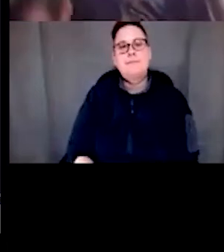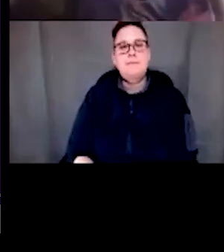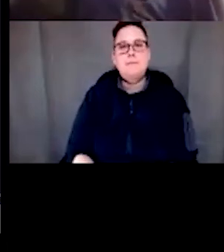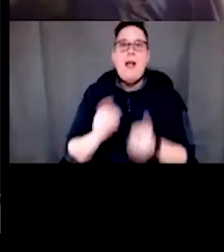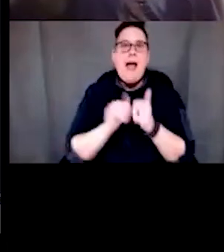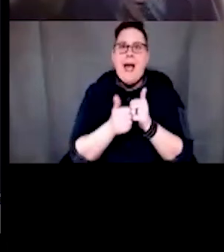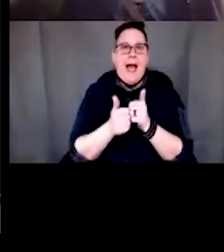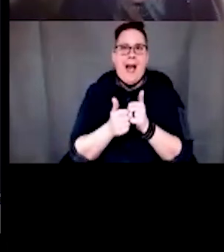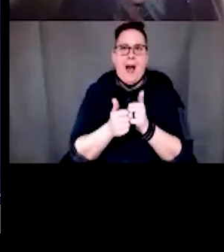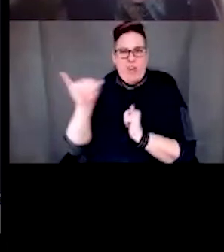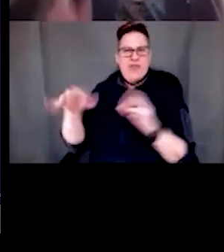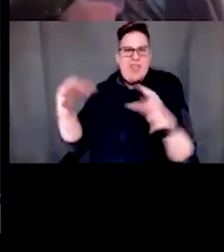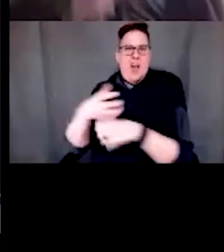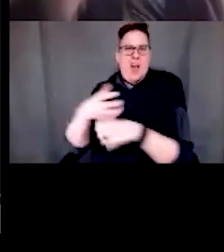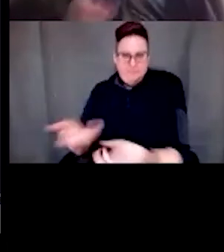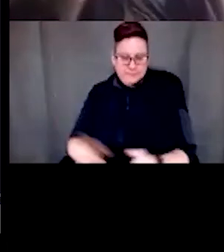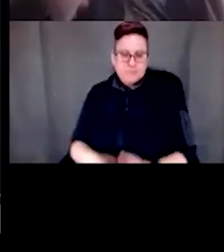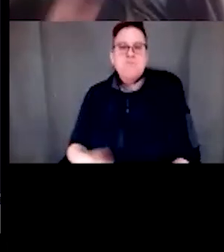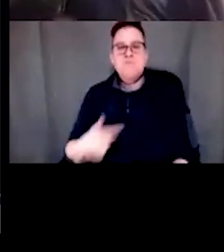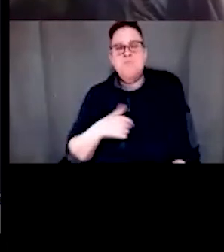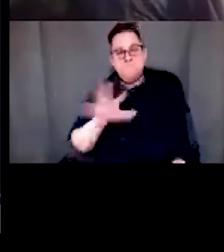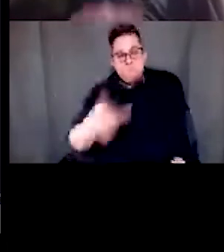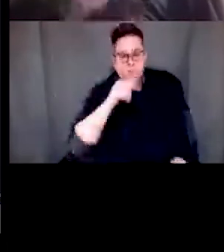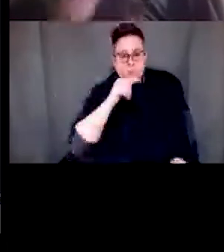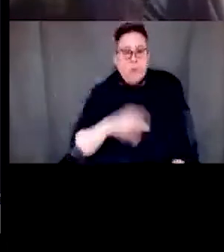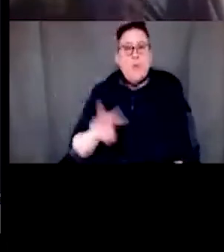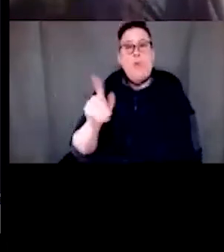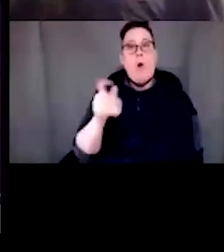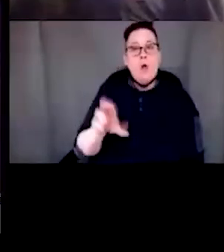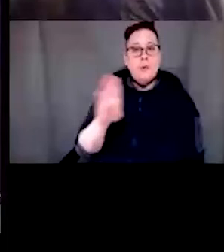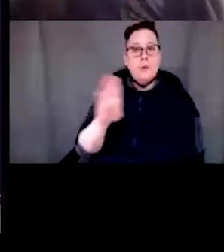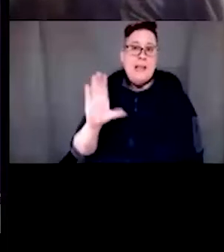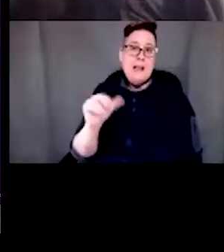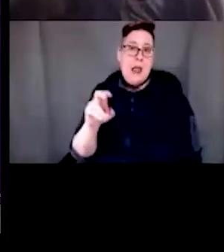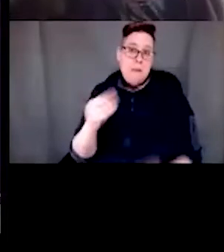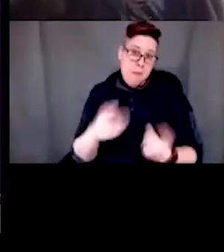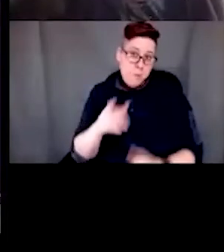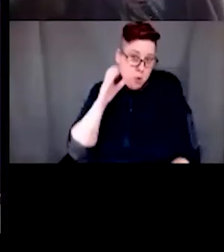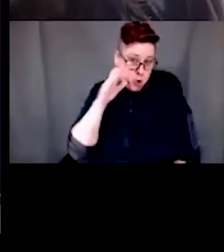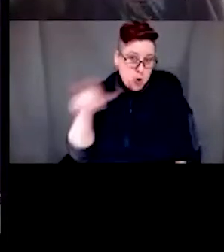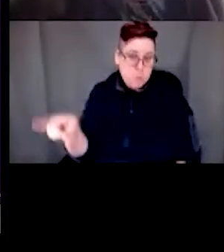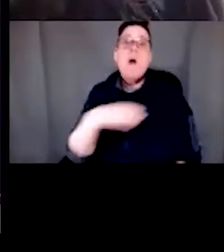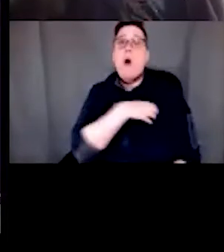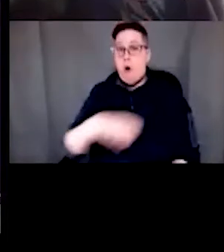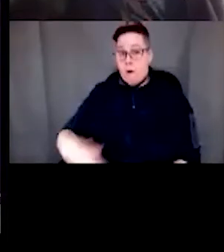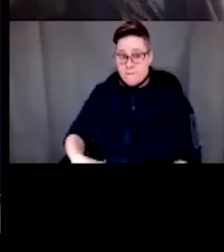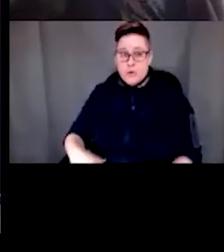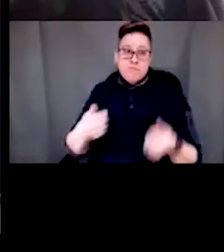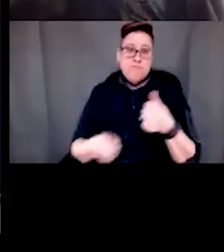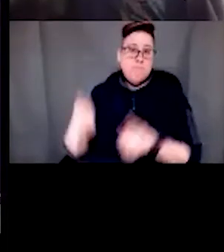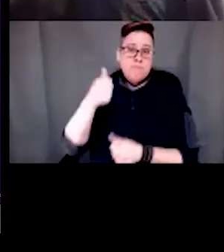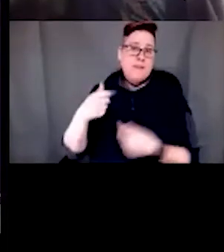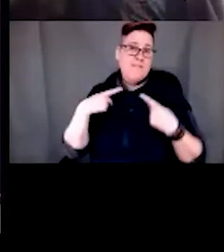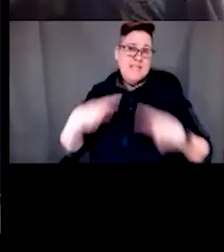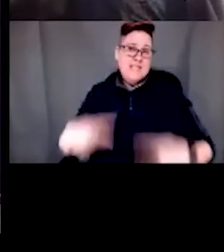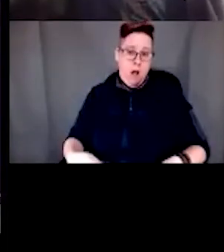you encapsulate all this? Well, I want to introduce you to Walter Buchanan. Some of you may have heard of. He was at Harvard and the head of physiology